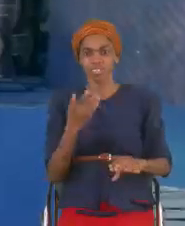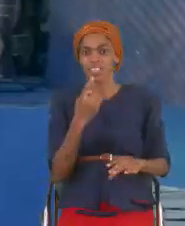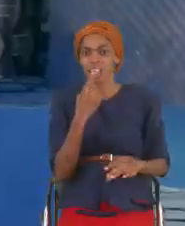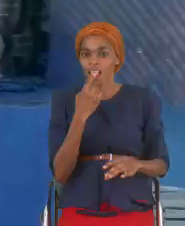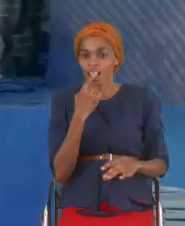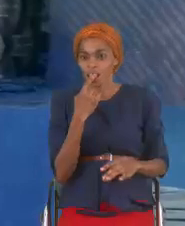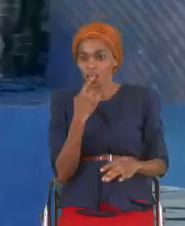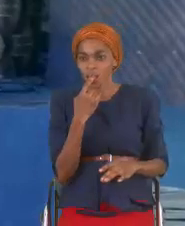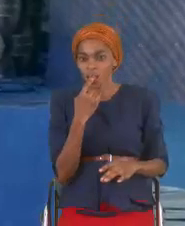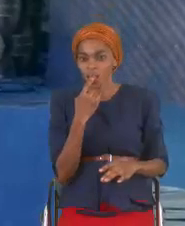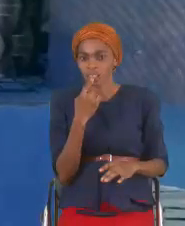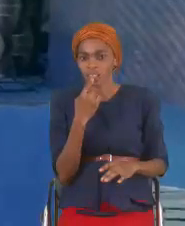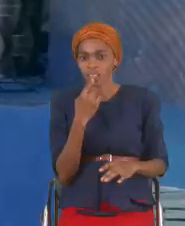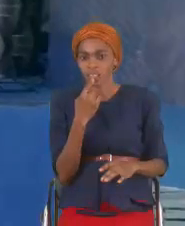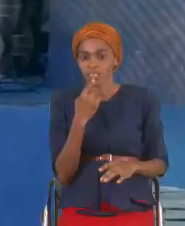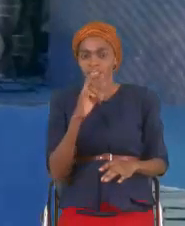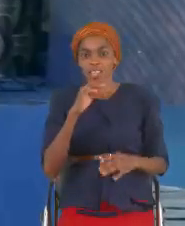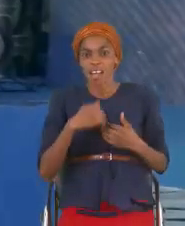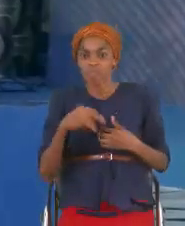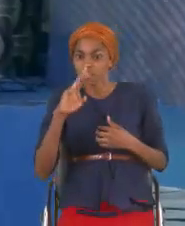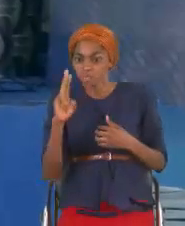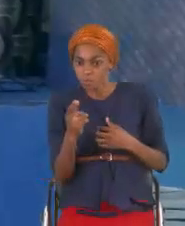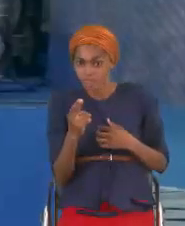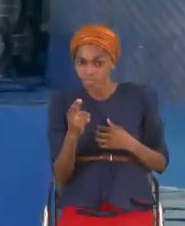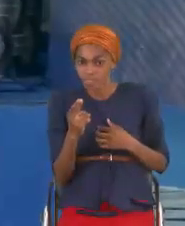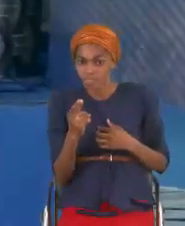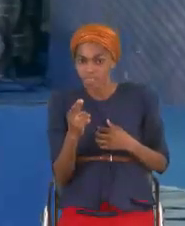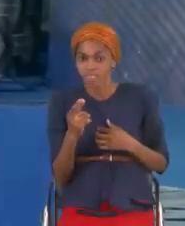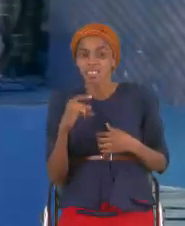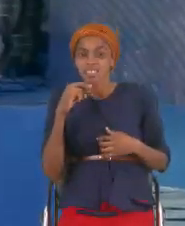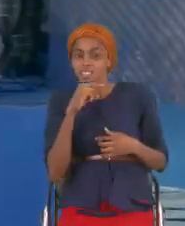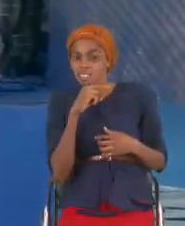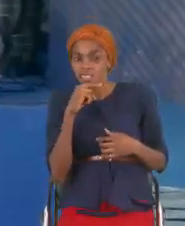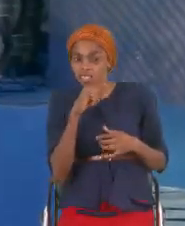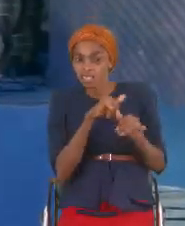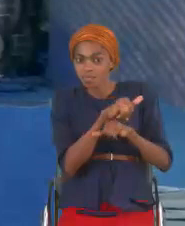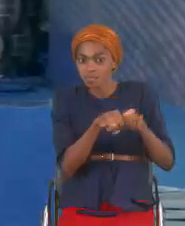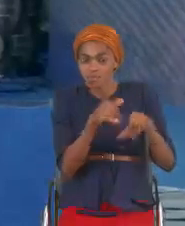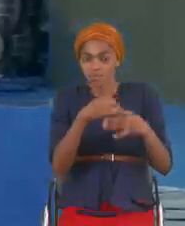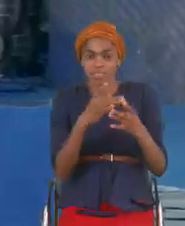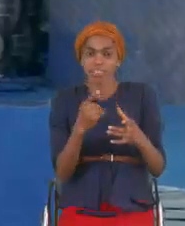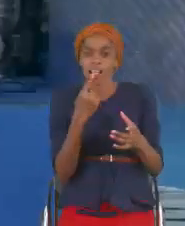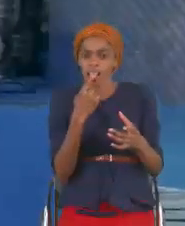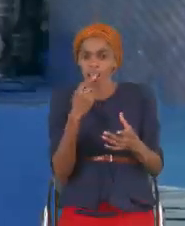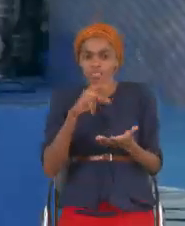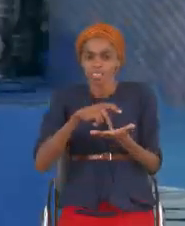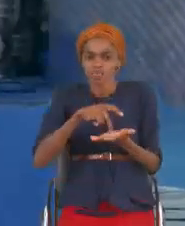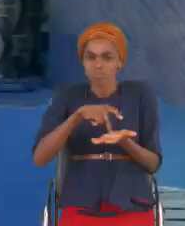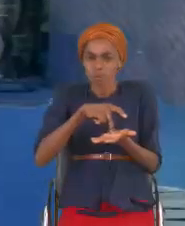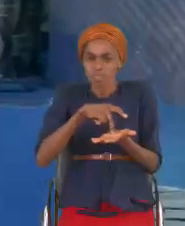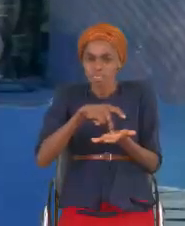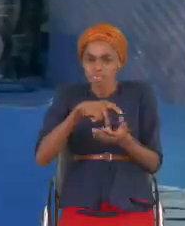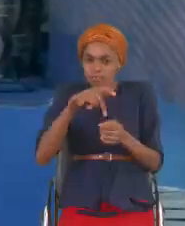tongues, they have used the seed of their tongues. The poison of